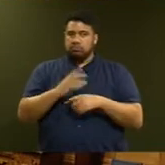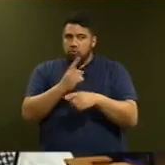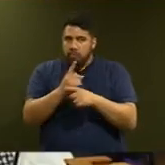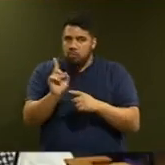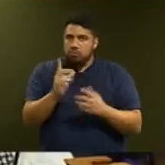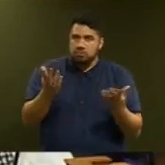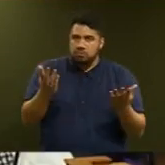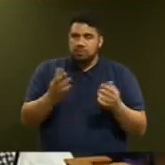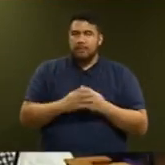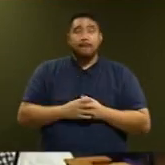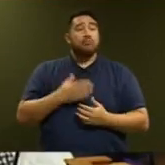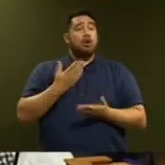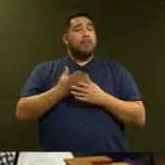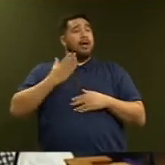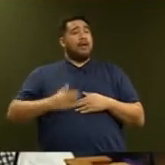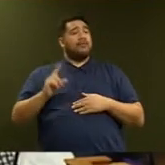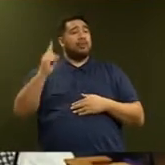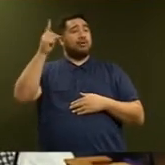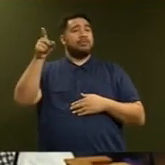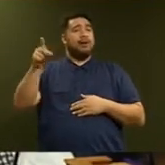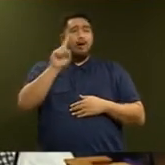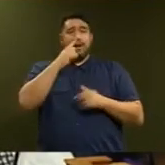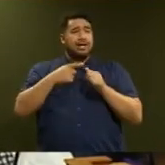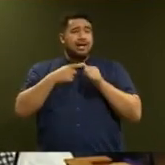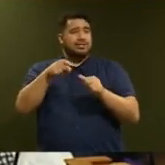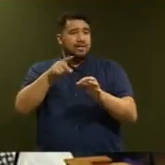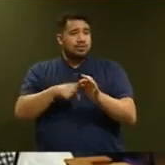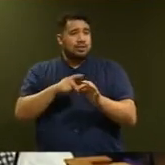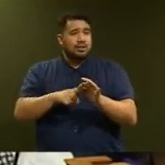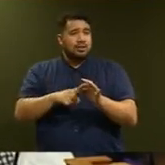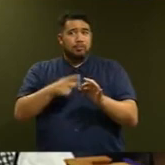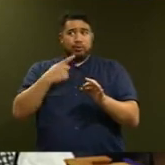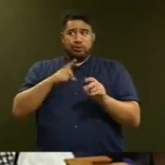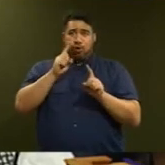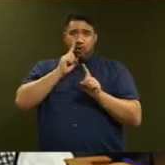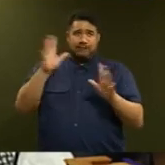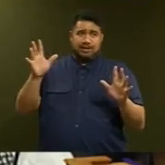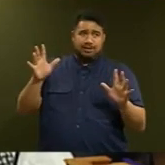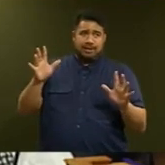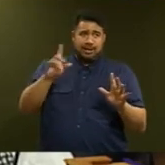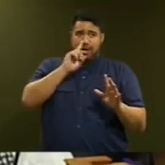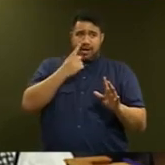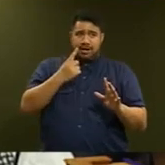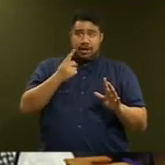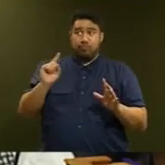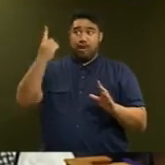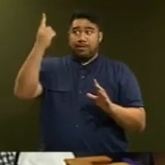Mr Speaker, on behalf of the Prime Minister, I can't answer that question for very obvious reasons. I simply wasn't